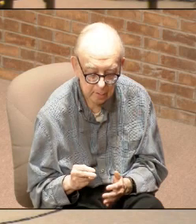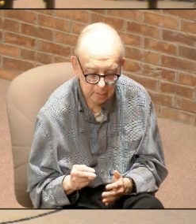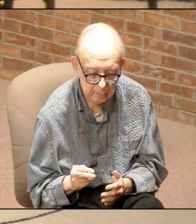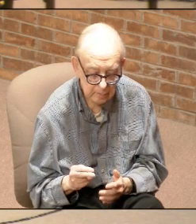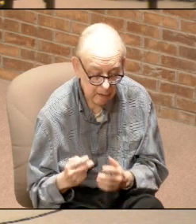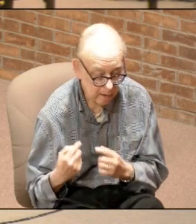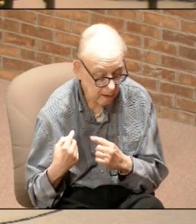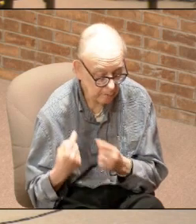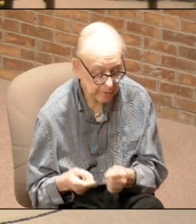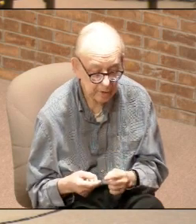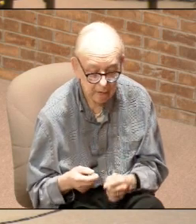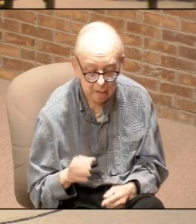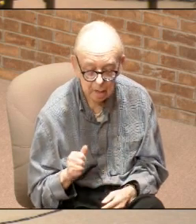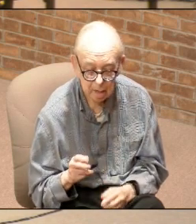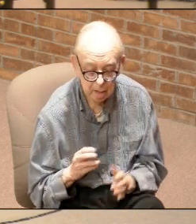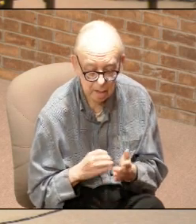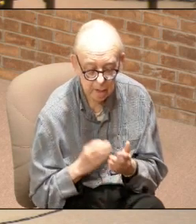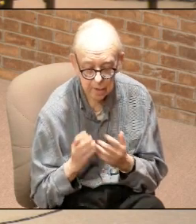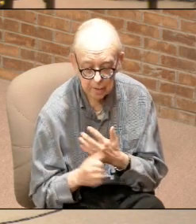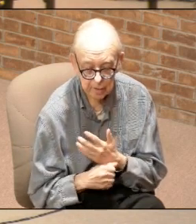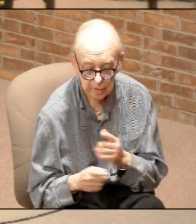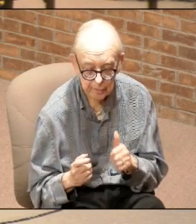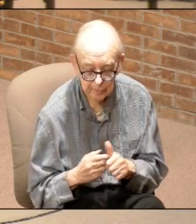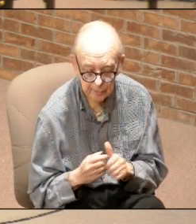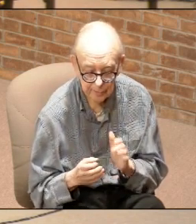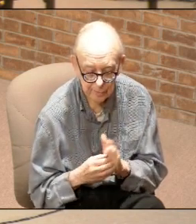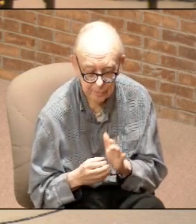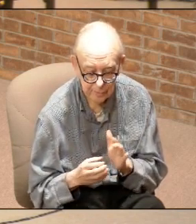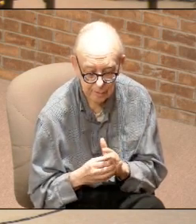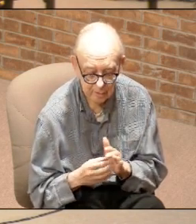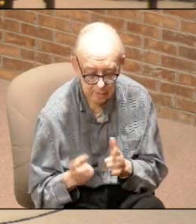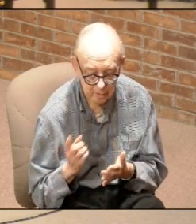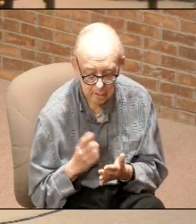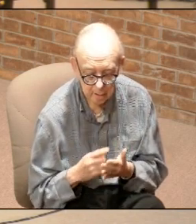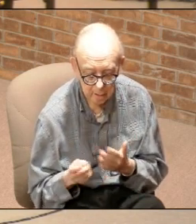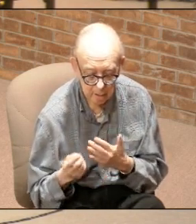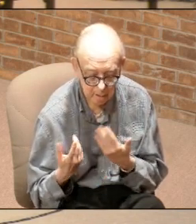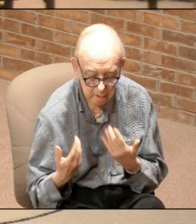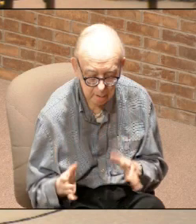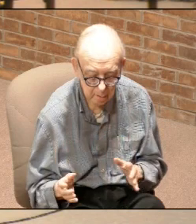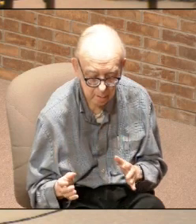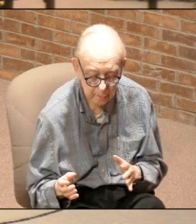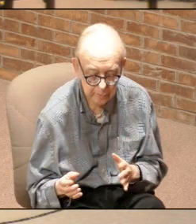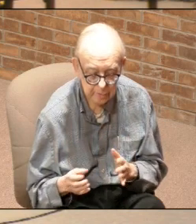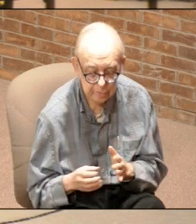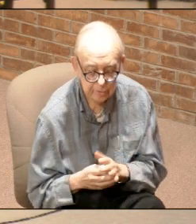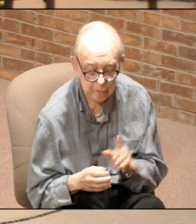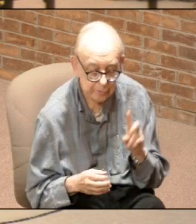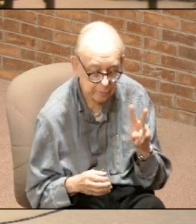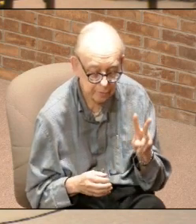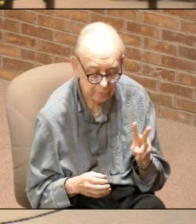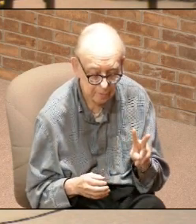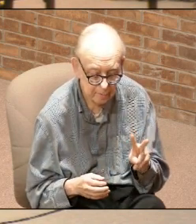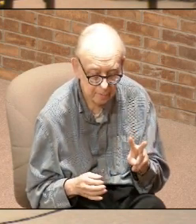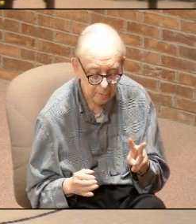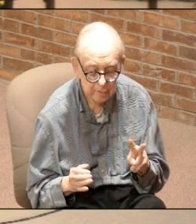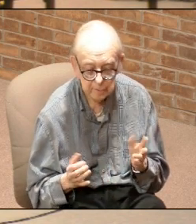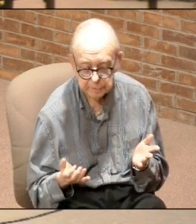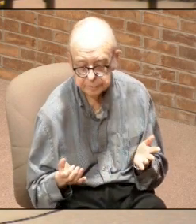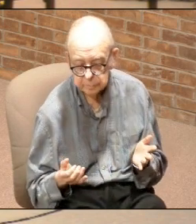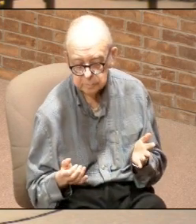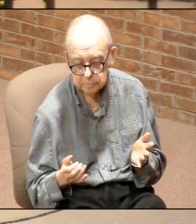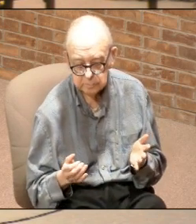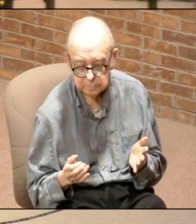january the first chapter last week we just finished chapter two so that's